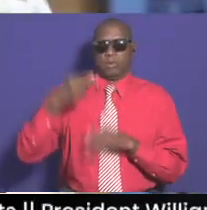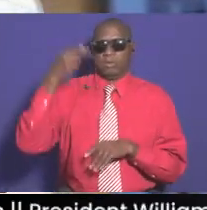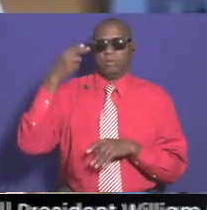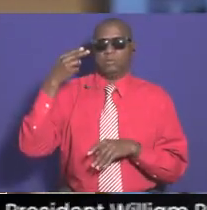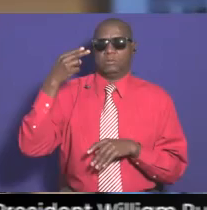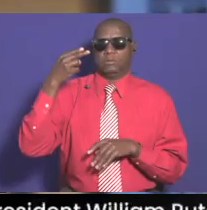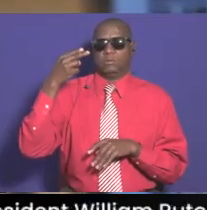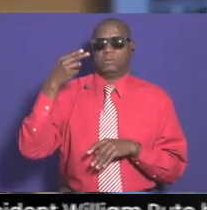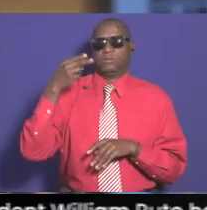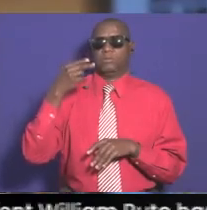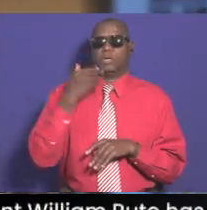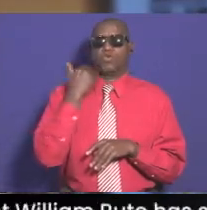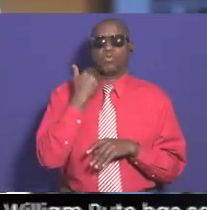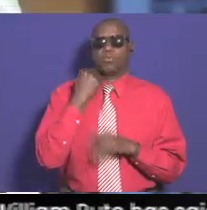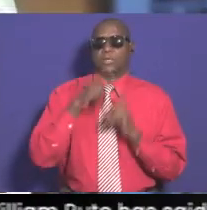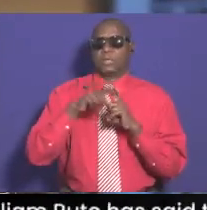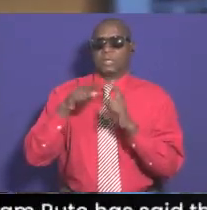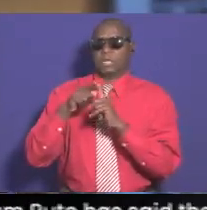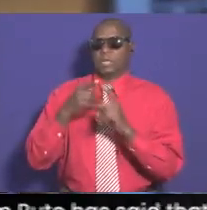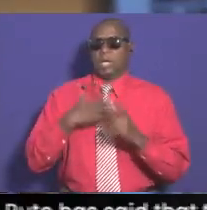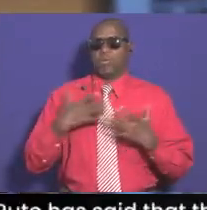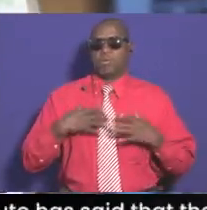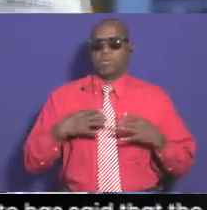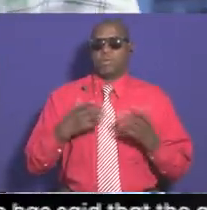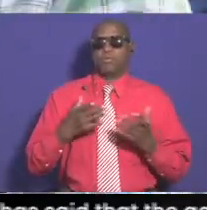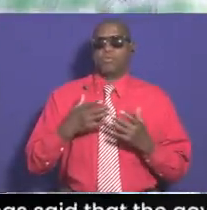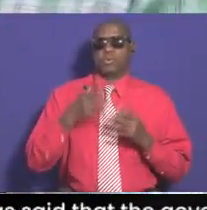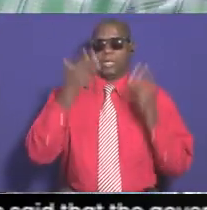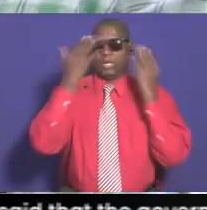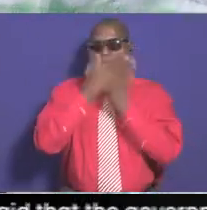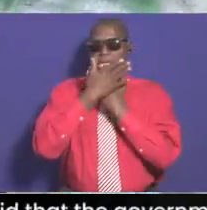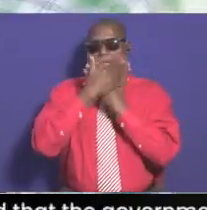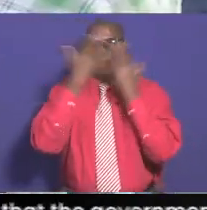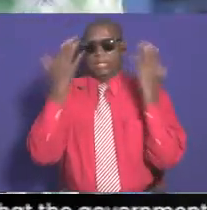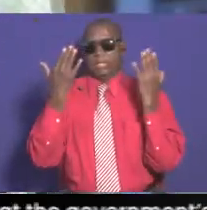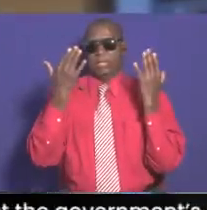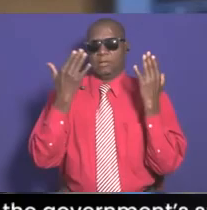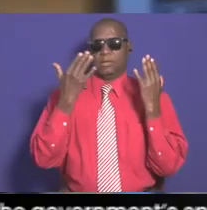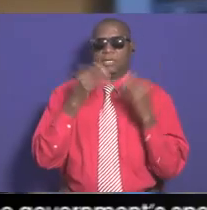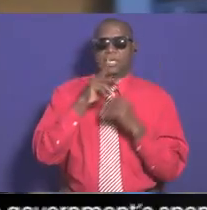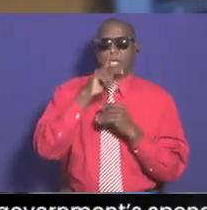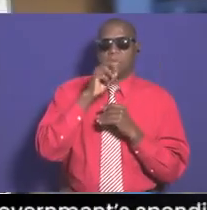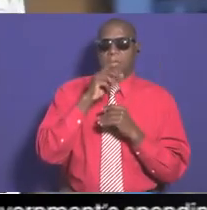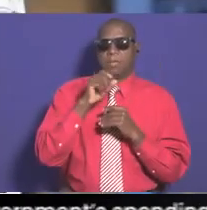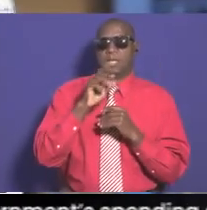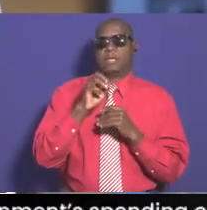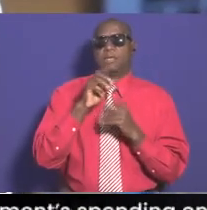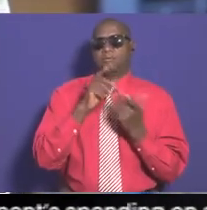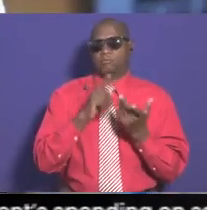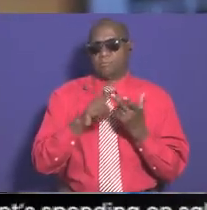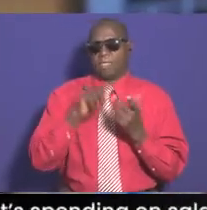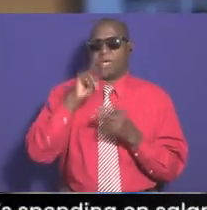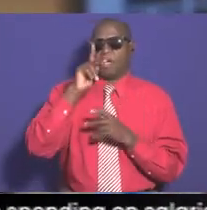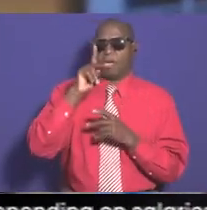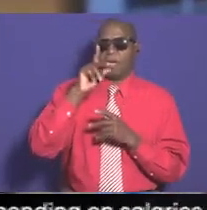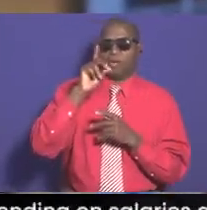watu wetu usiku na mchana. Hapa Kimilili, uko Mount Elgon, uko Webuye kwa Dina, uko Kandui,